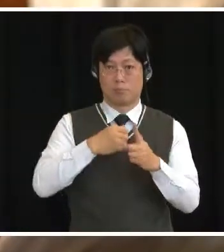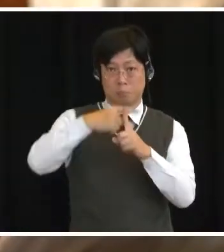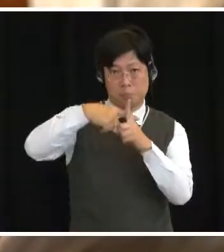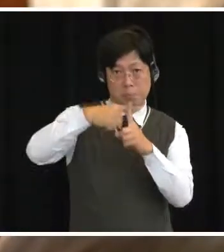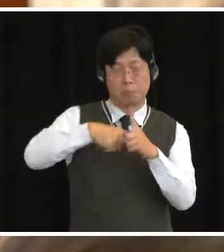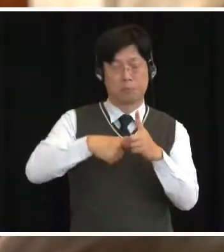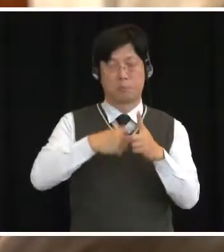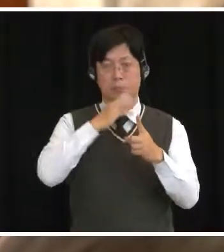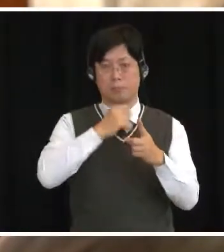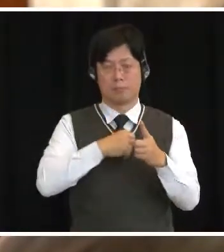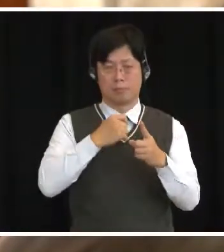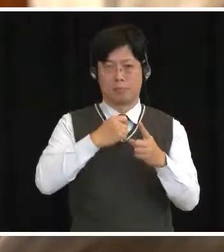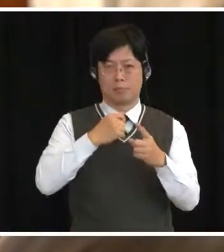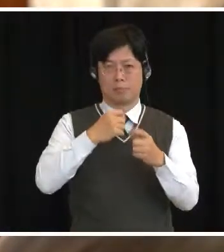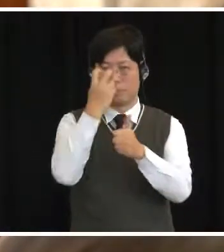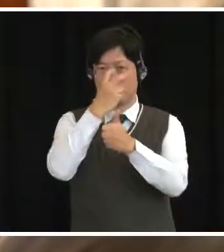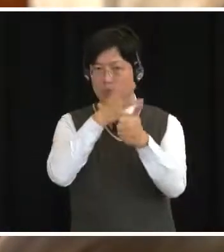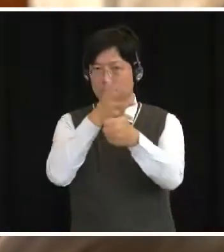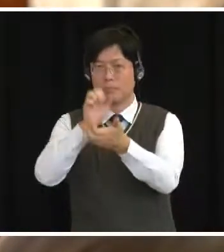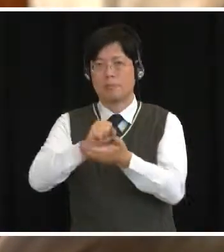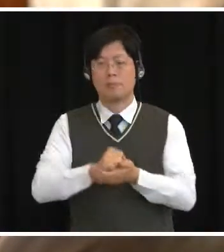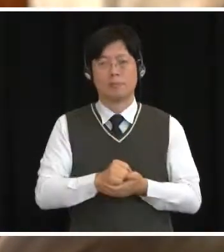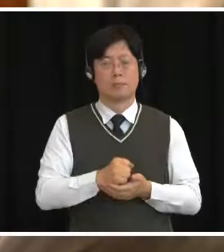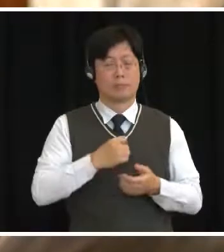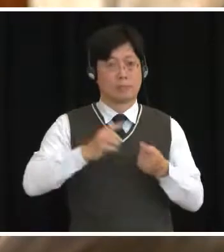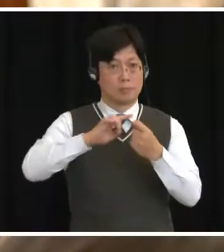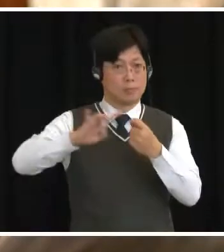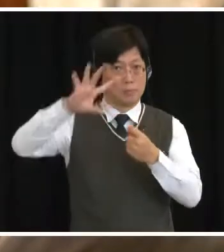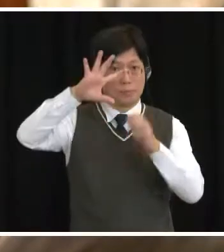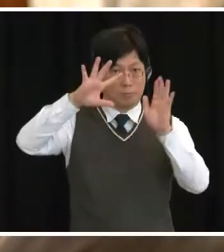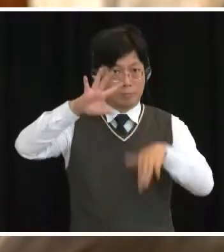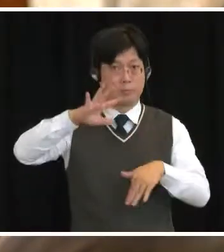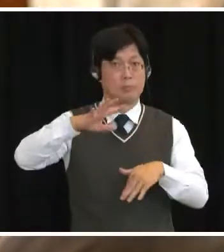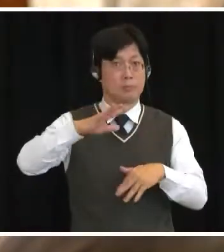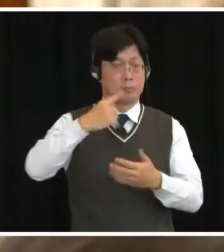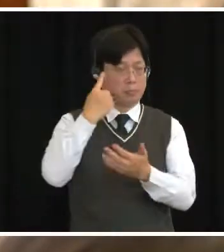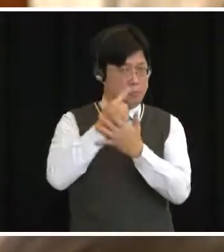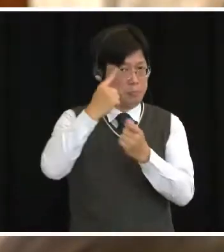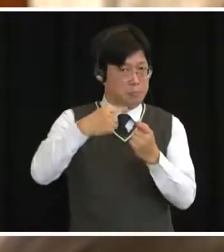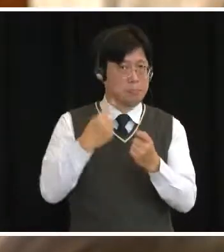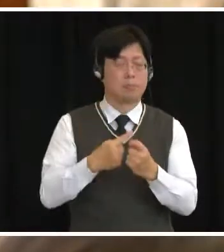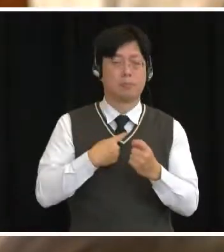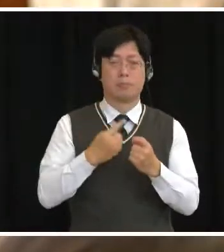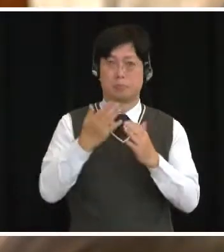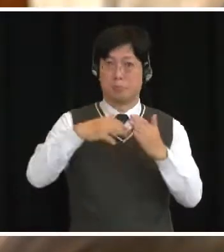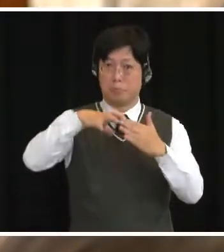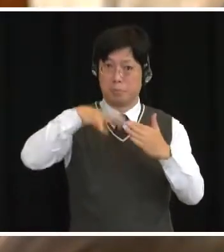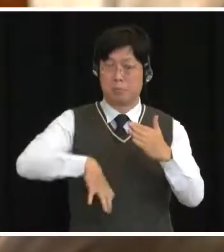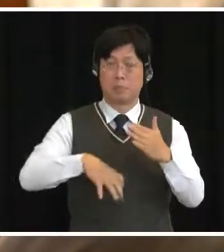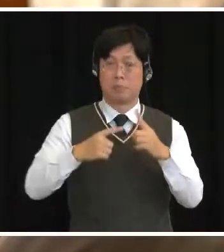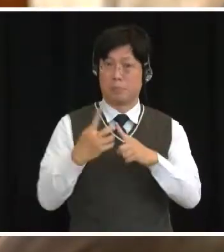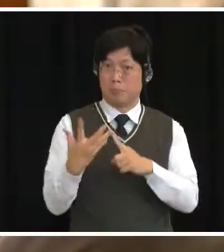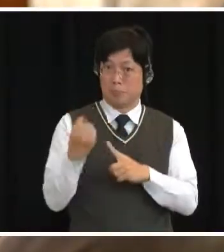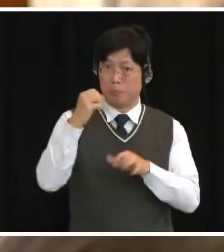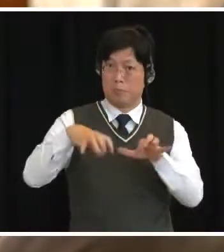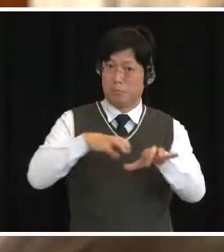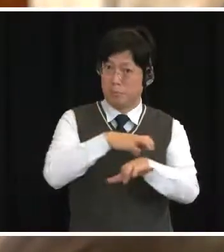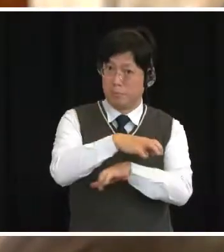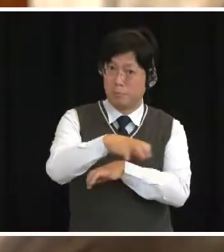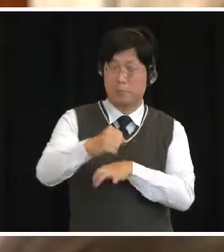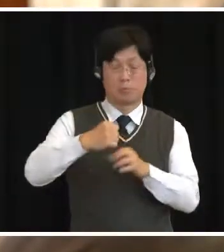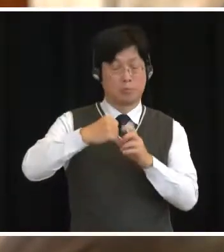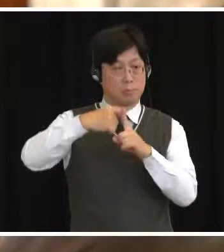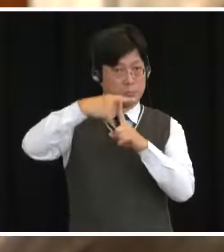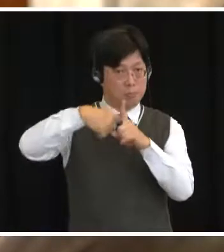these cities to provide us with the reports of human rights evaluation. So we